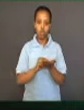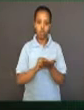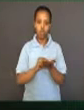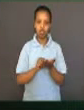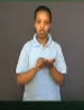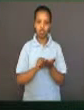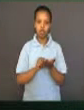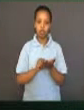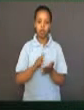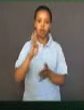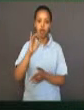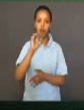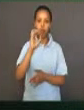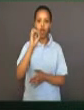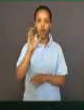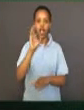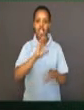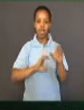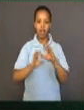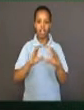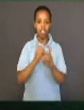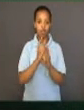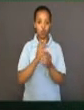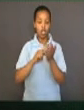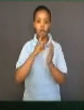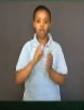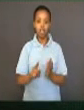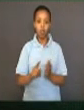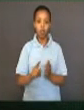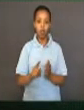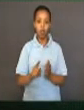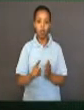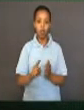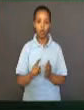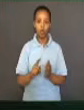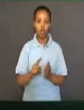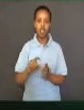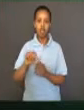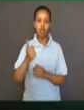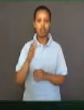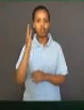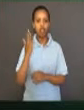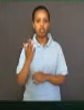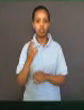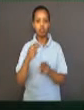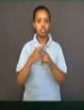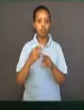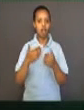from the biochemical reactions could have formed coacervates